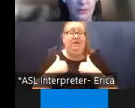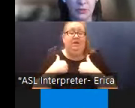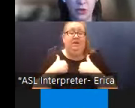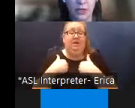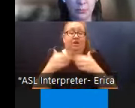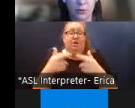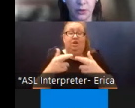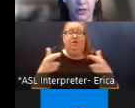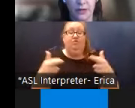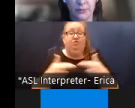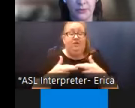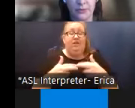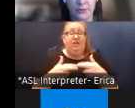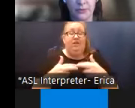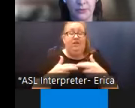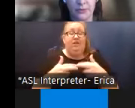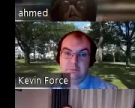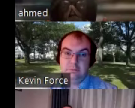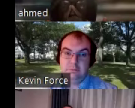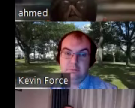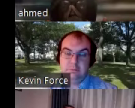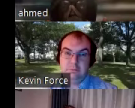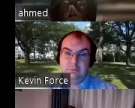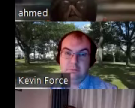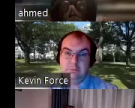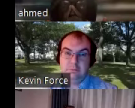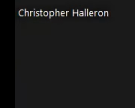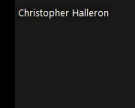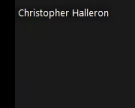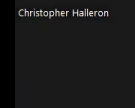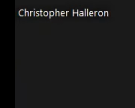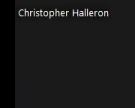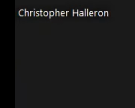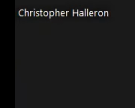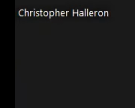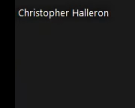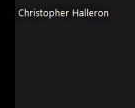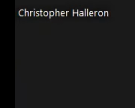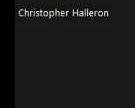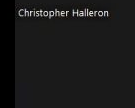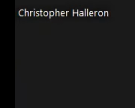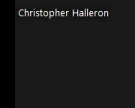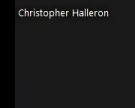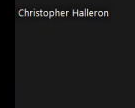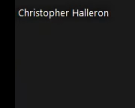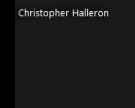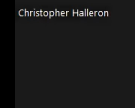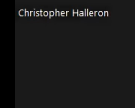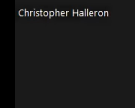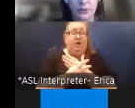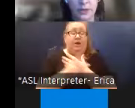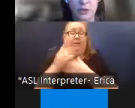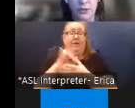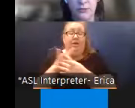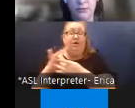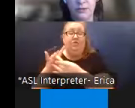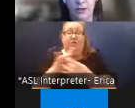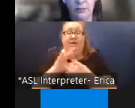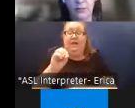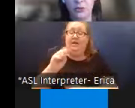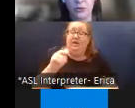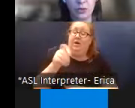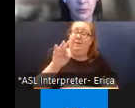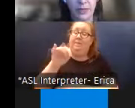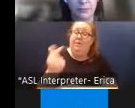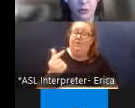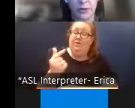regional champions and training programs, a regional program around composting and waste